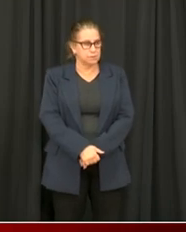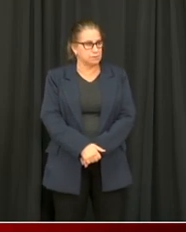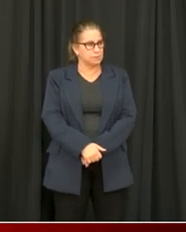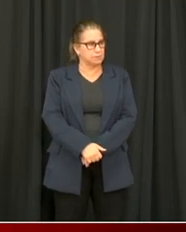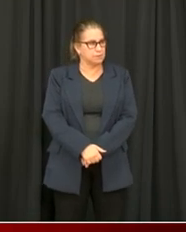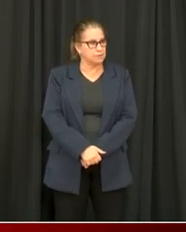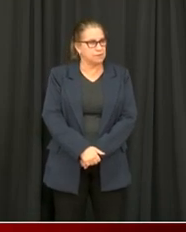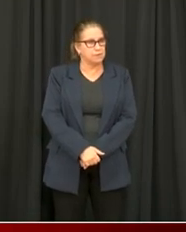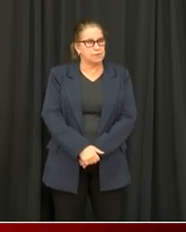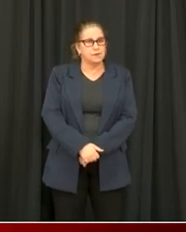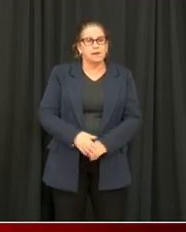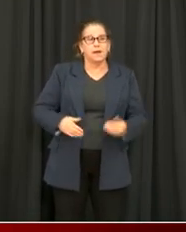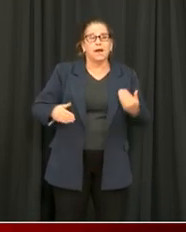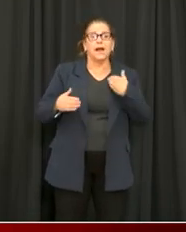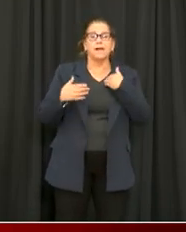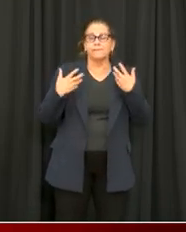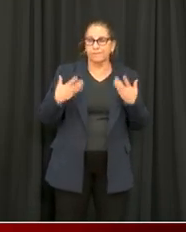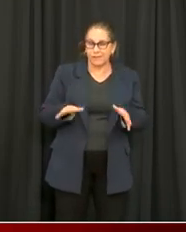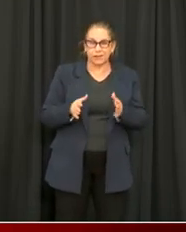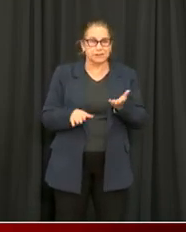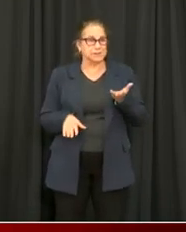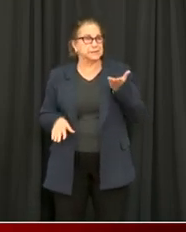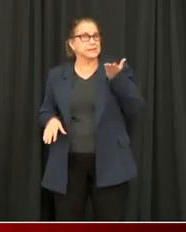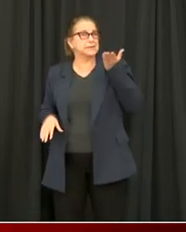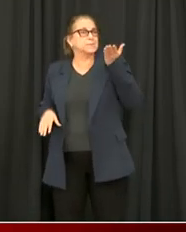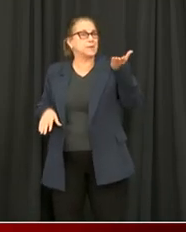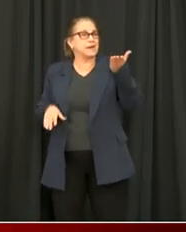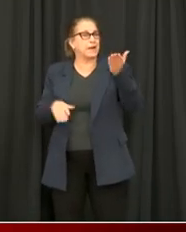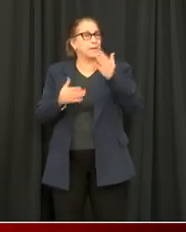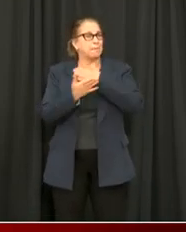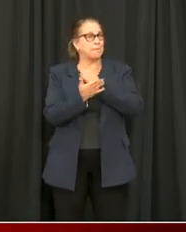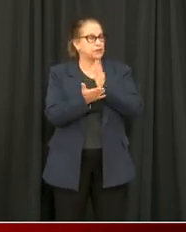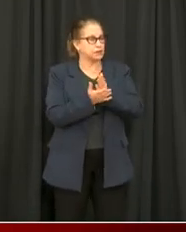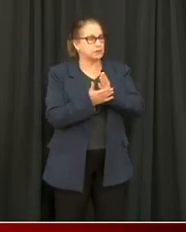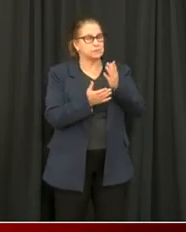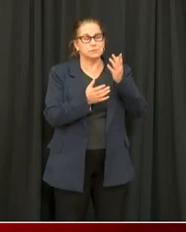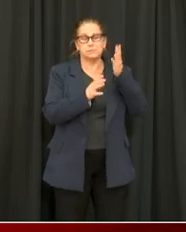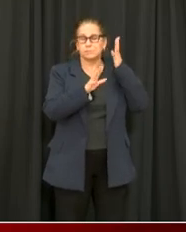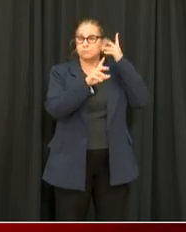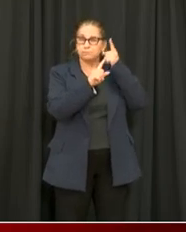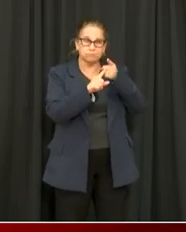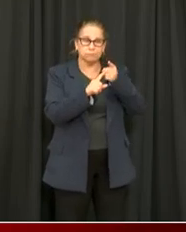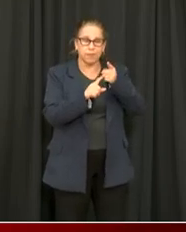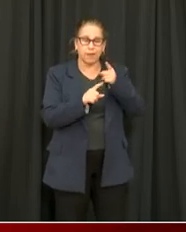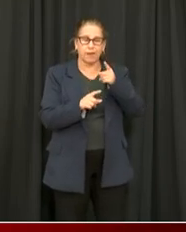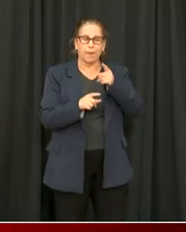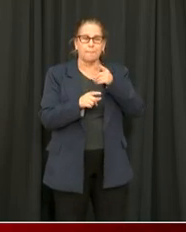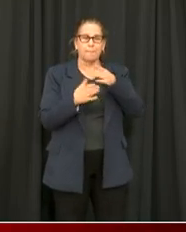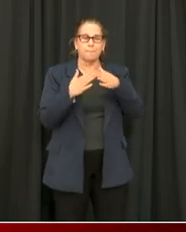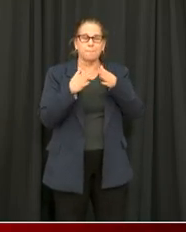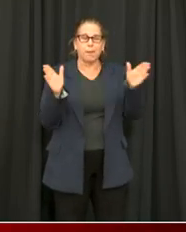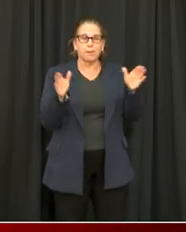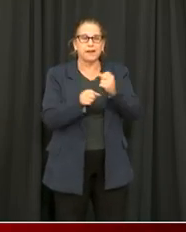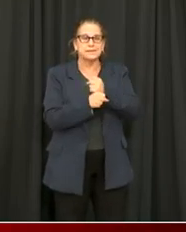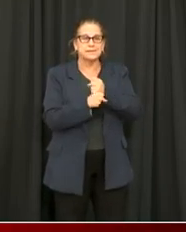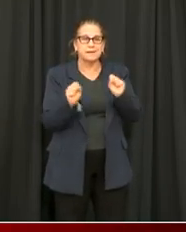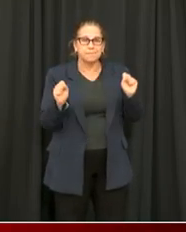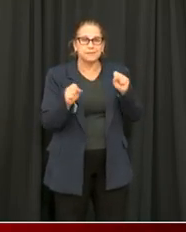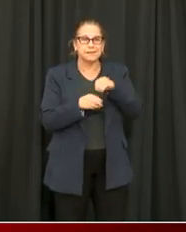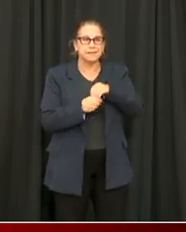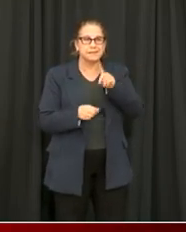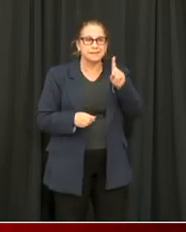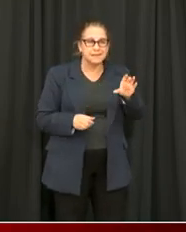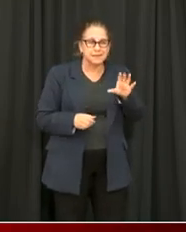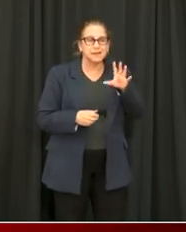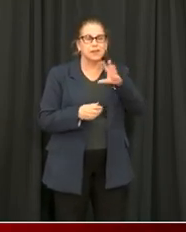We have submitted a budget that we need for public safety in the district. Part of that is policing. Part of